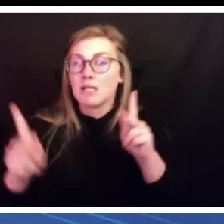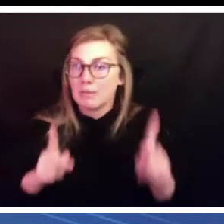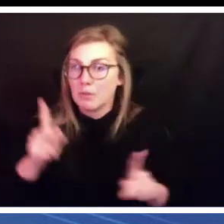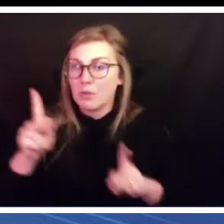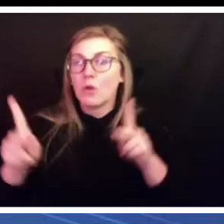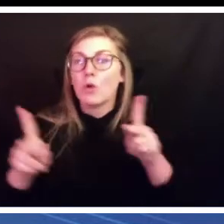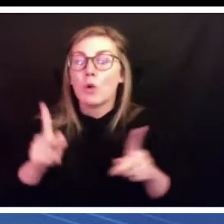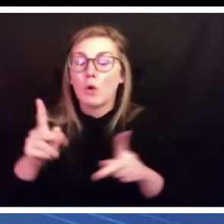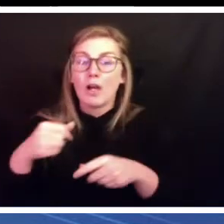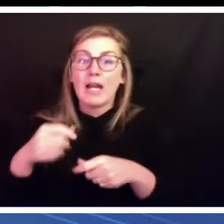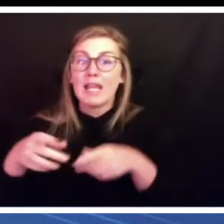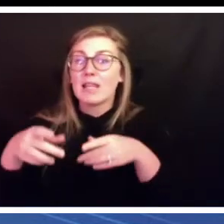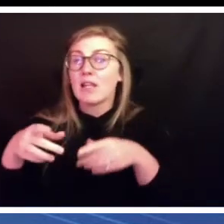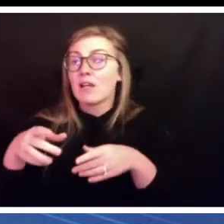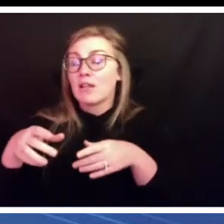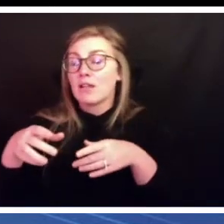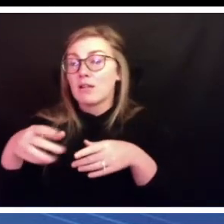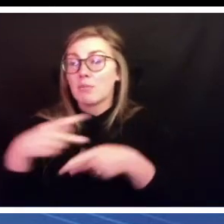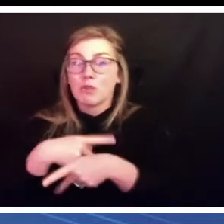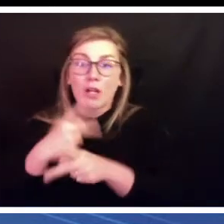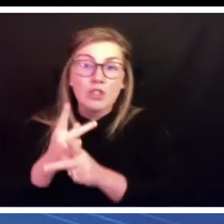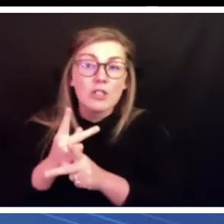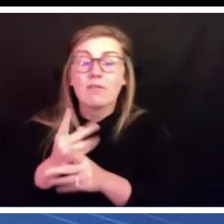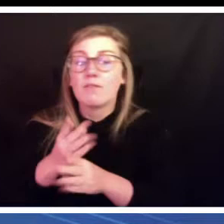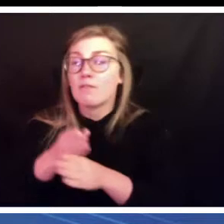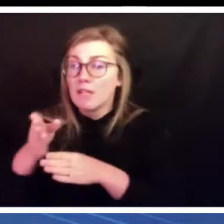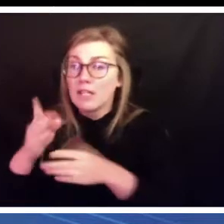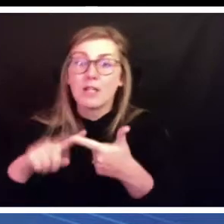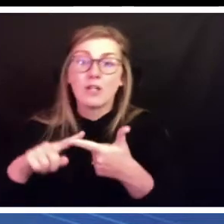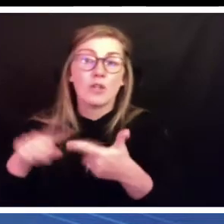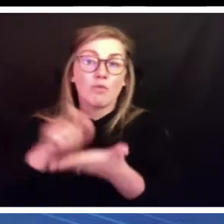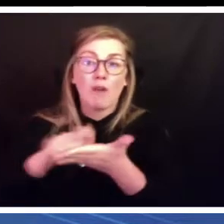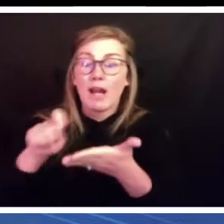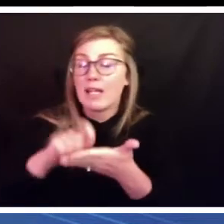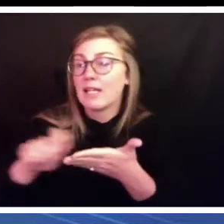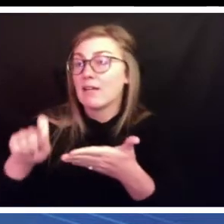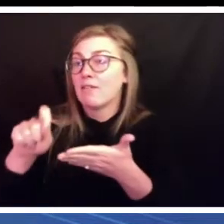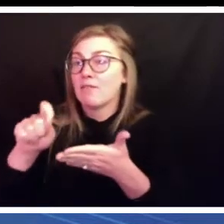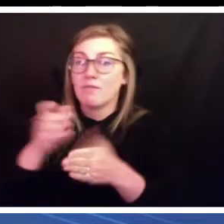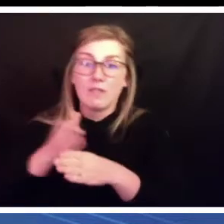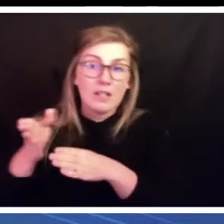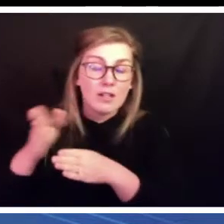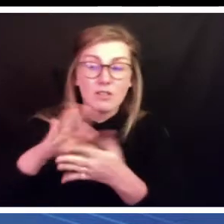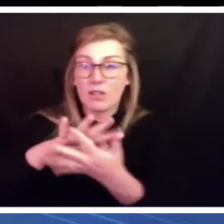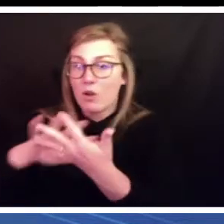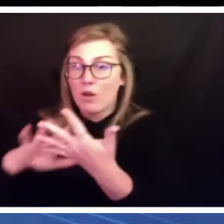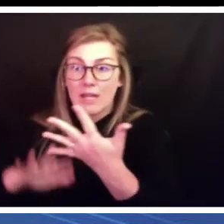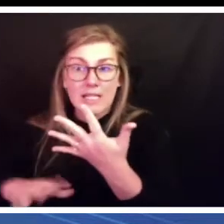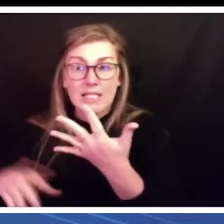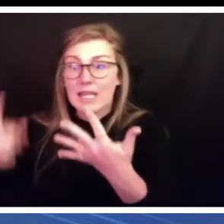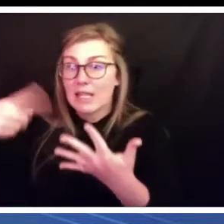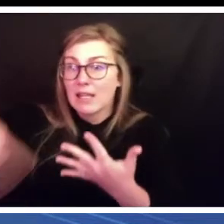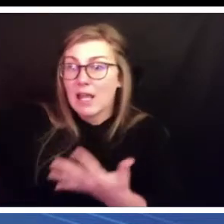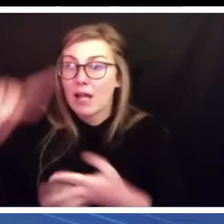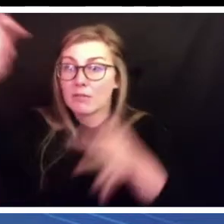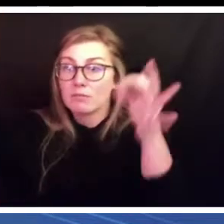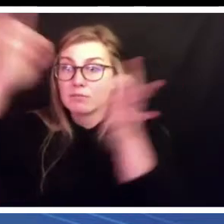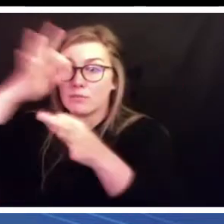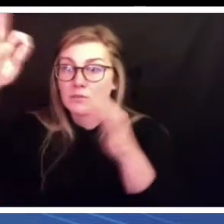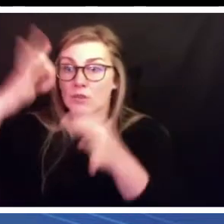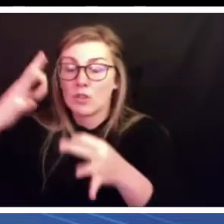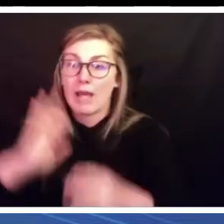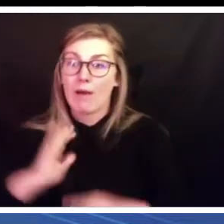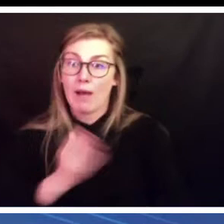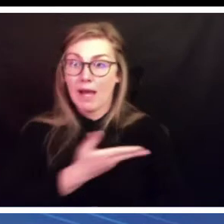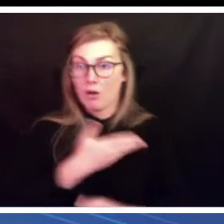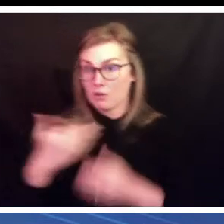and in, by the way, much bigger way, the distribution world that don't know about this. So we're educating all of them. So what other options do